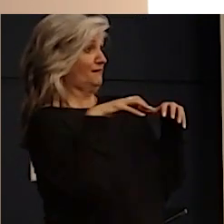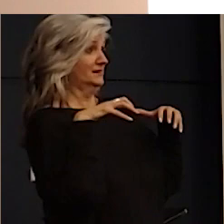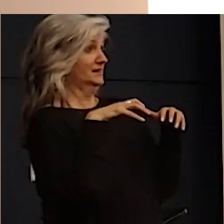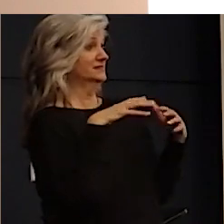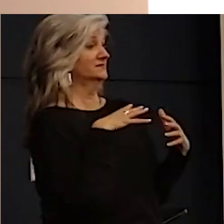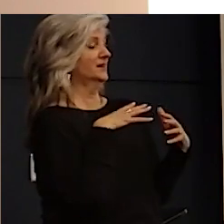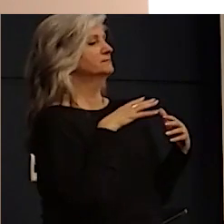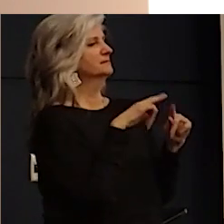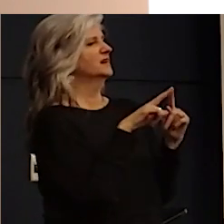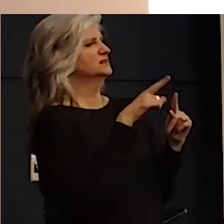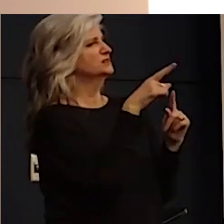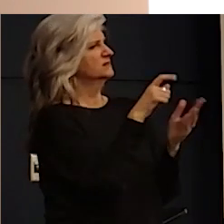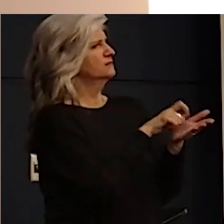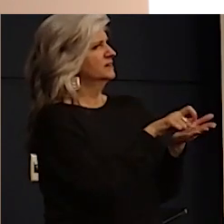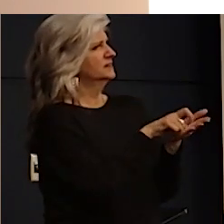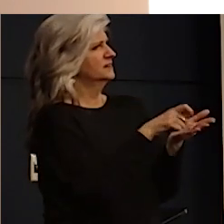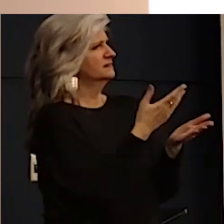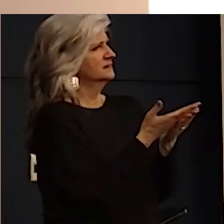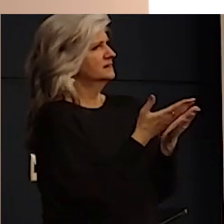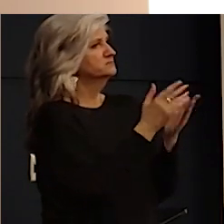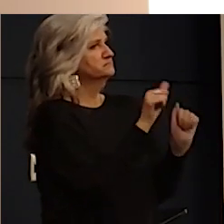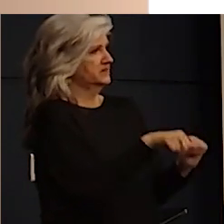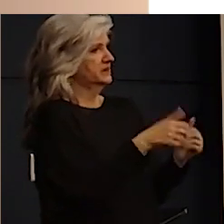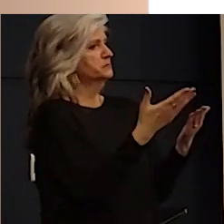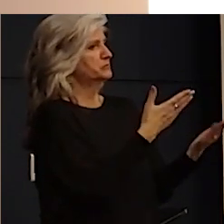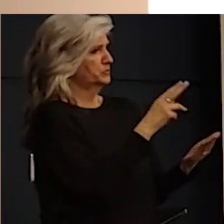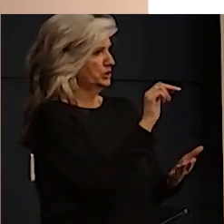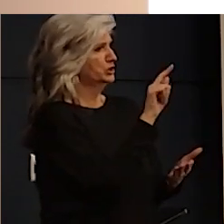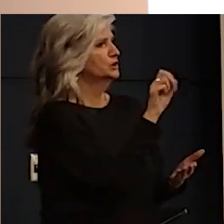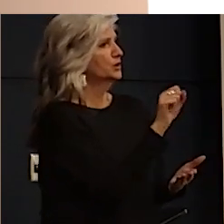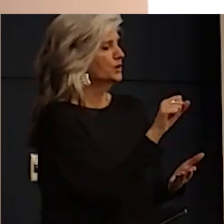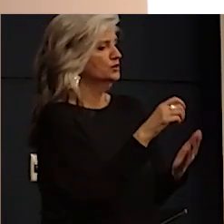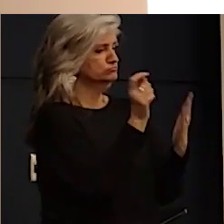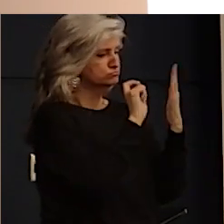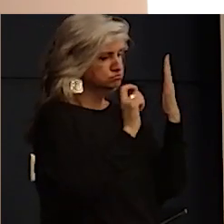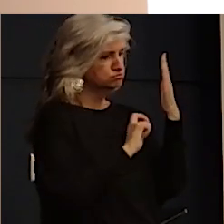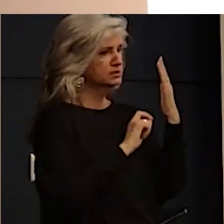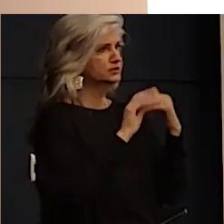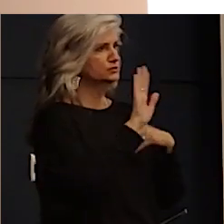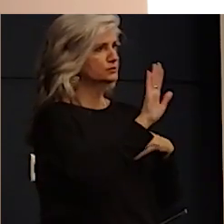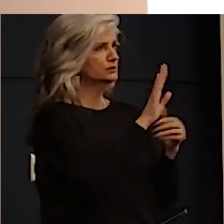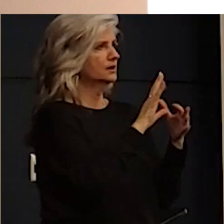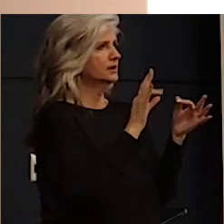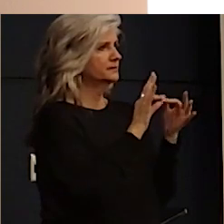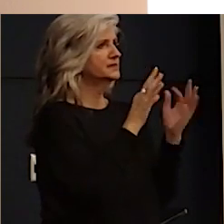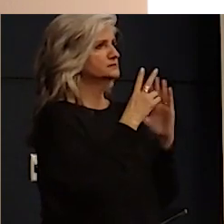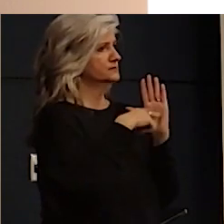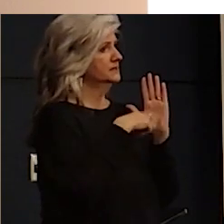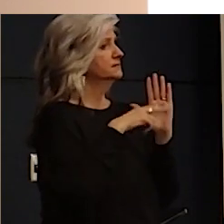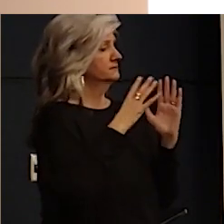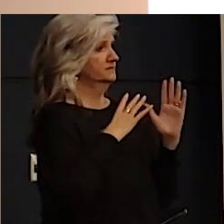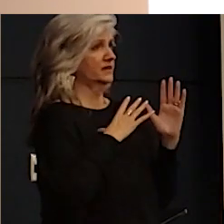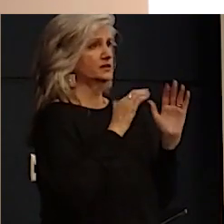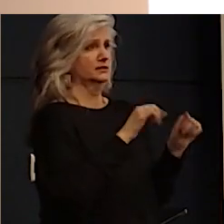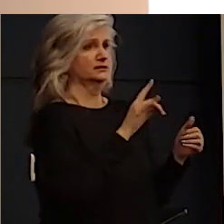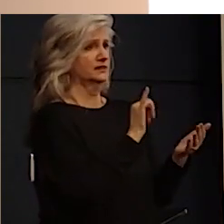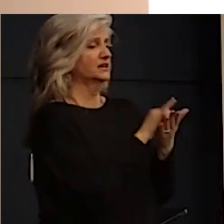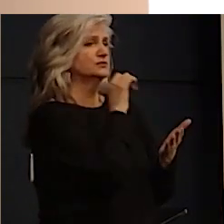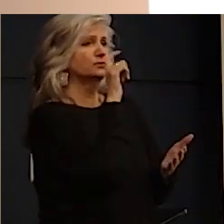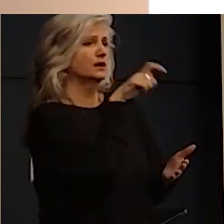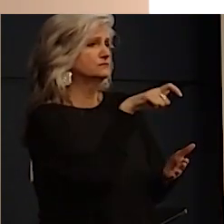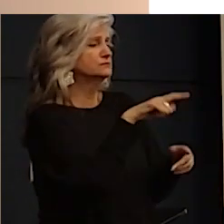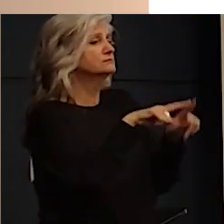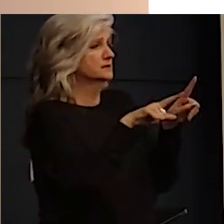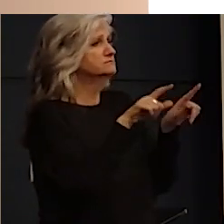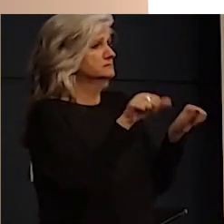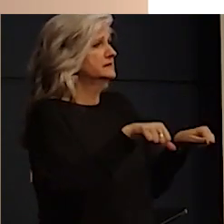like to write it down. You're allowed to write stuff down. You're allowed to bring notes. You're allowed to write out your comments and just read them if you want. So feel free to do that if you want. You don't have to, but